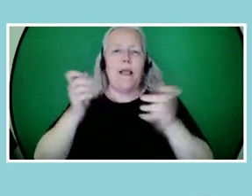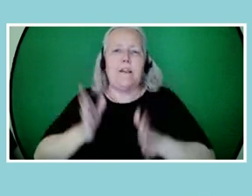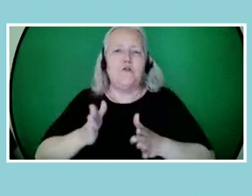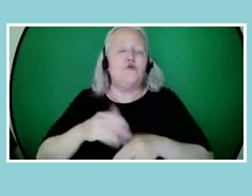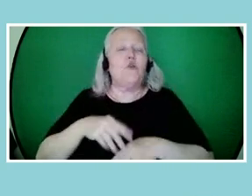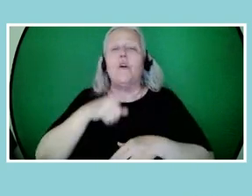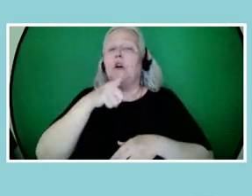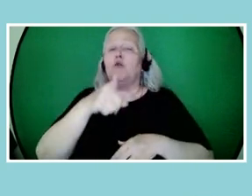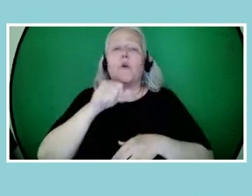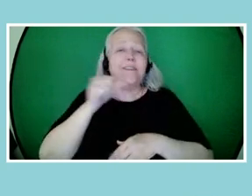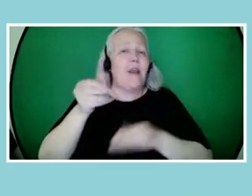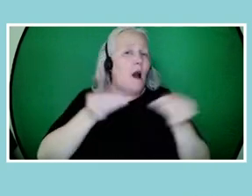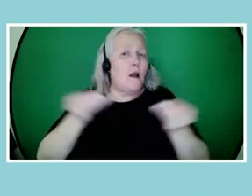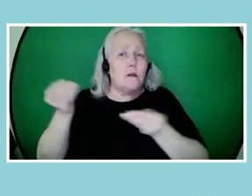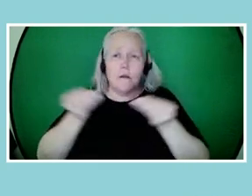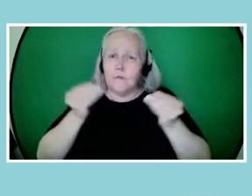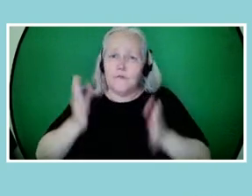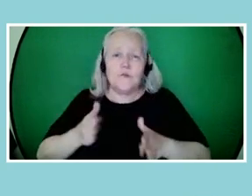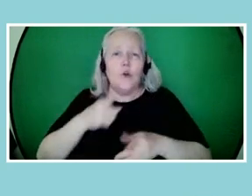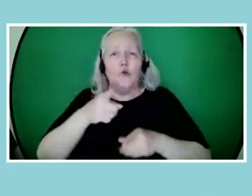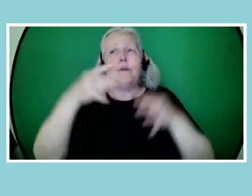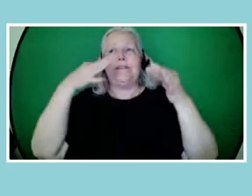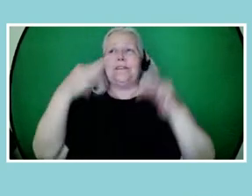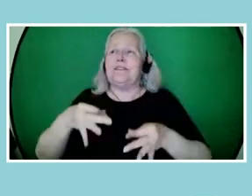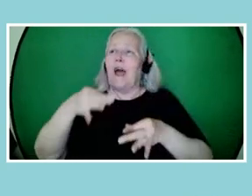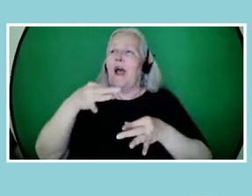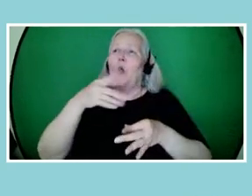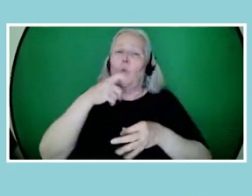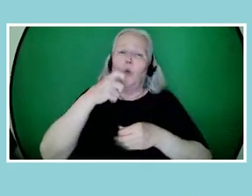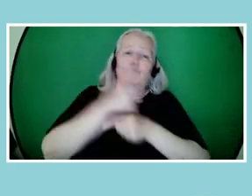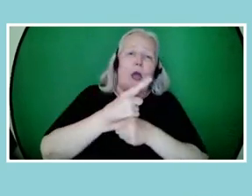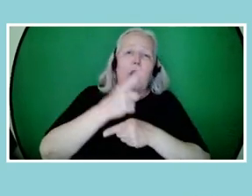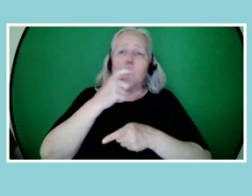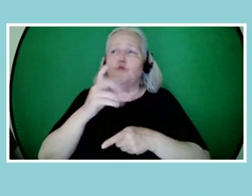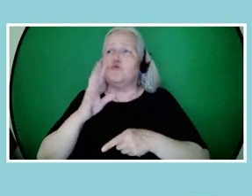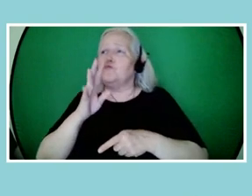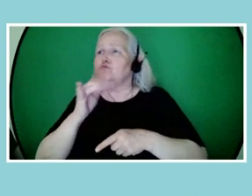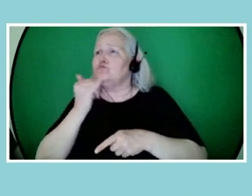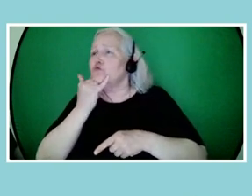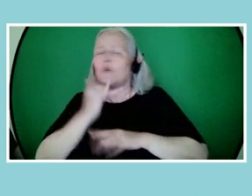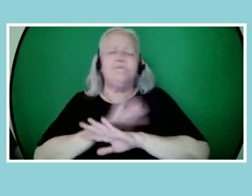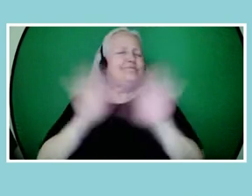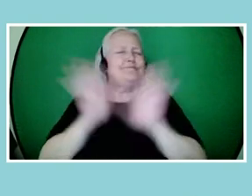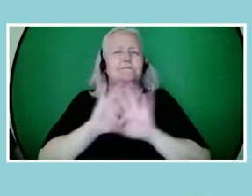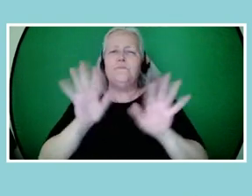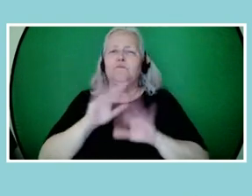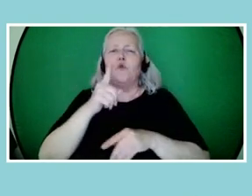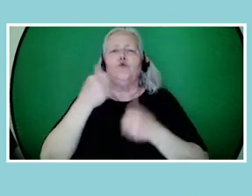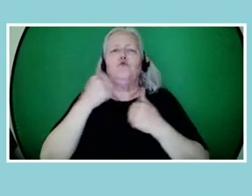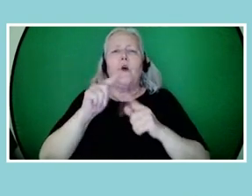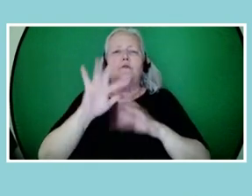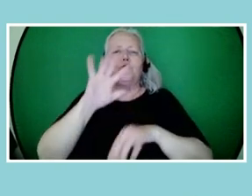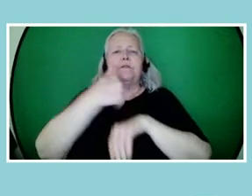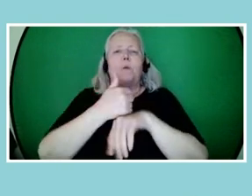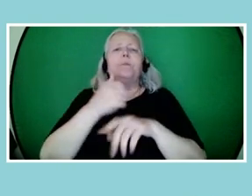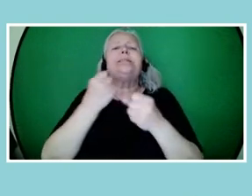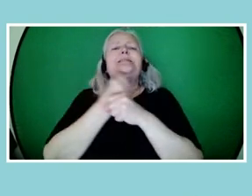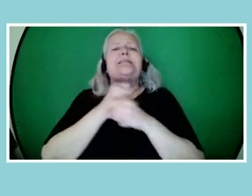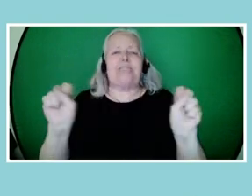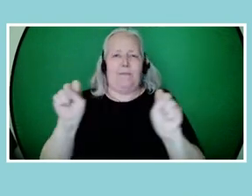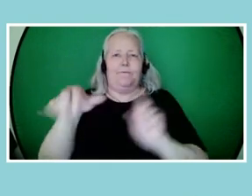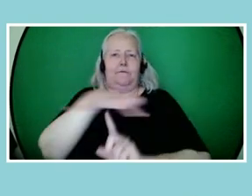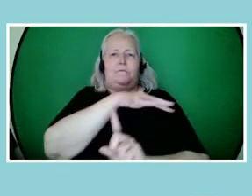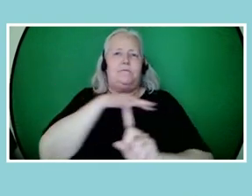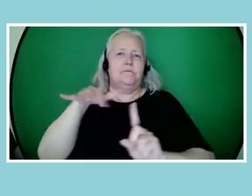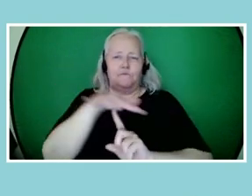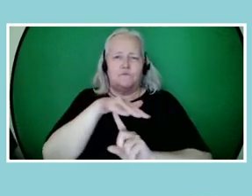arbiter of who's right and who's wrong. You're just here to create as much safety as you can. And so I really like to